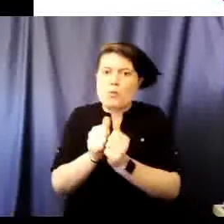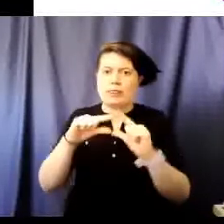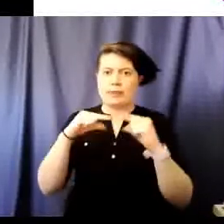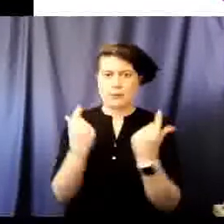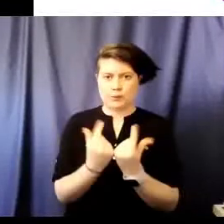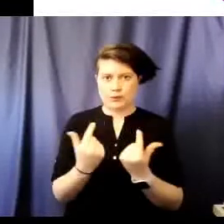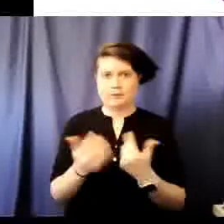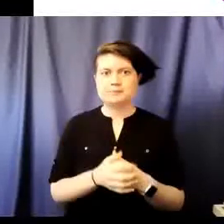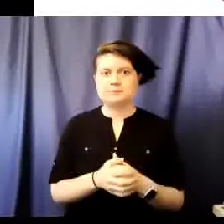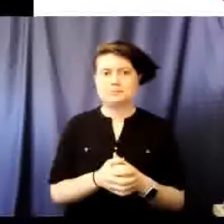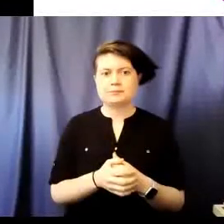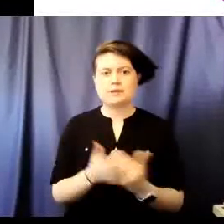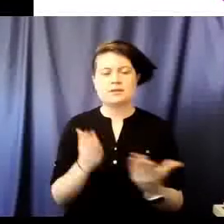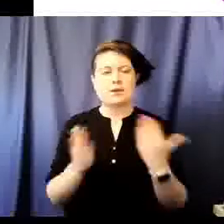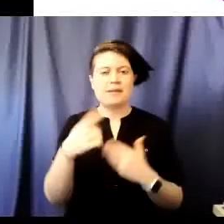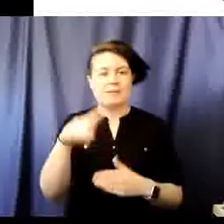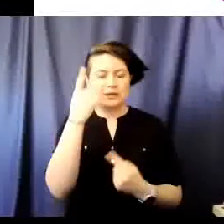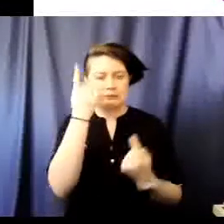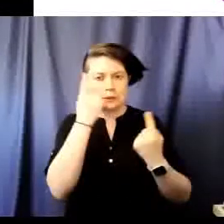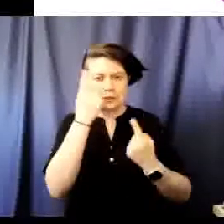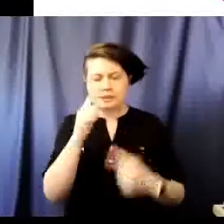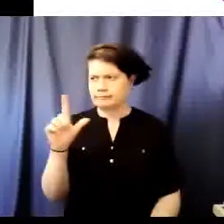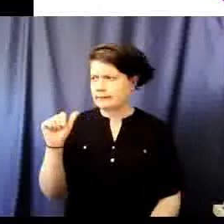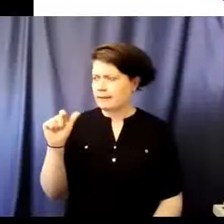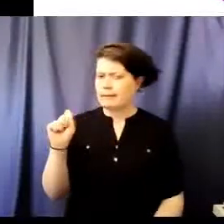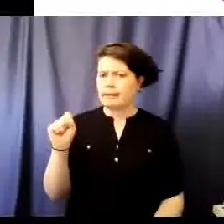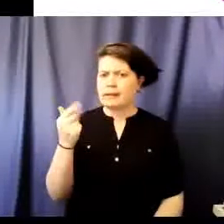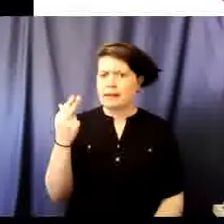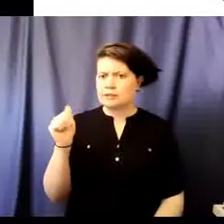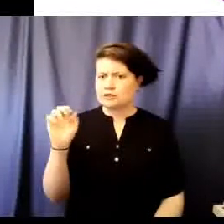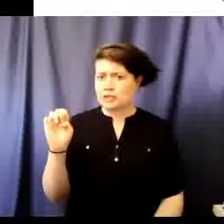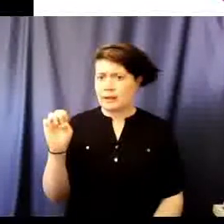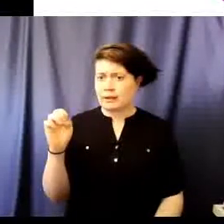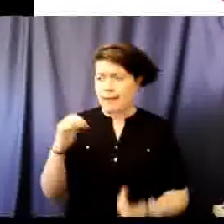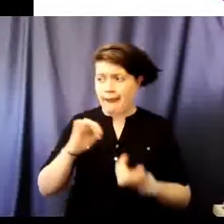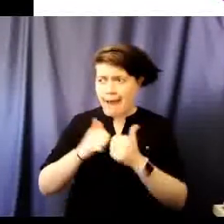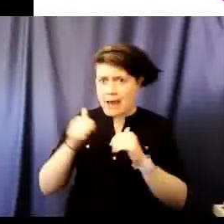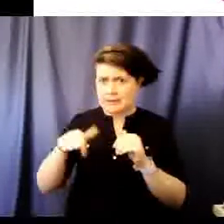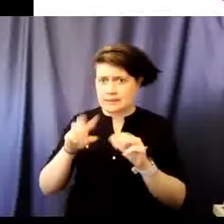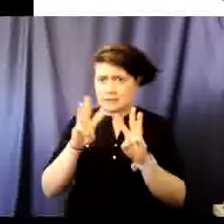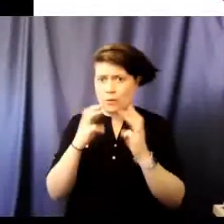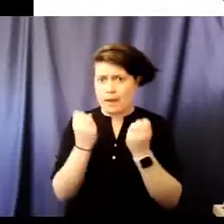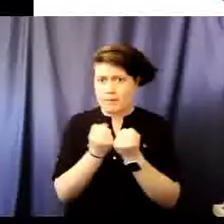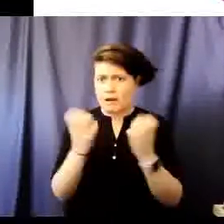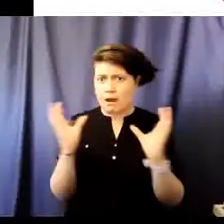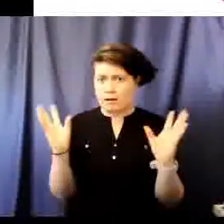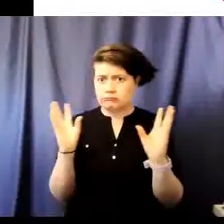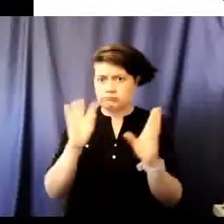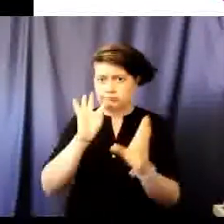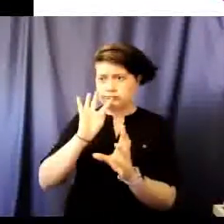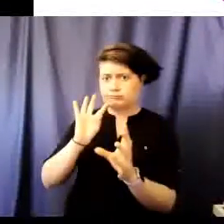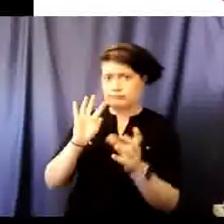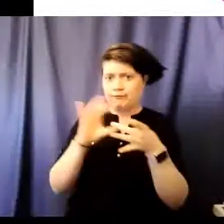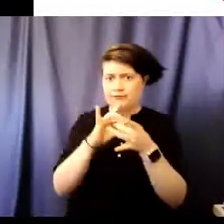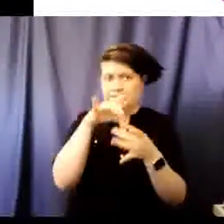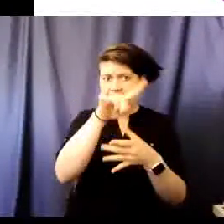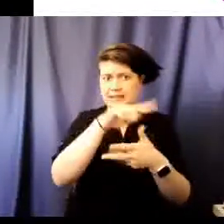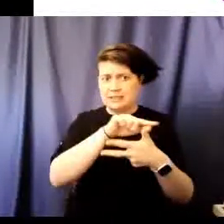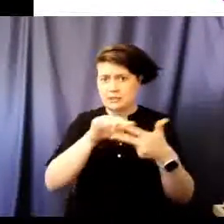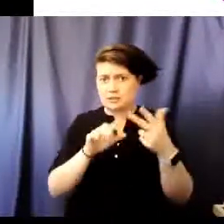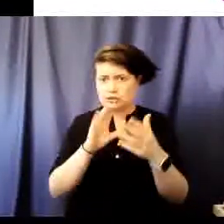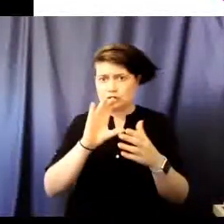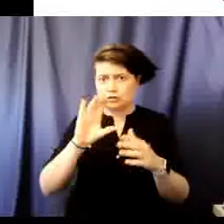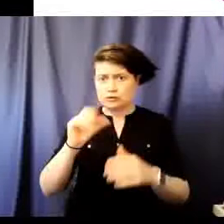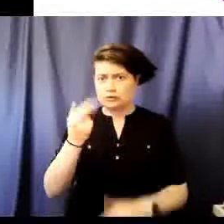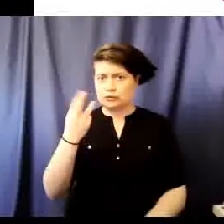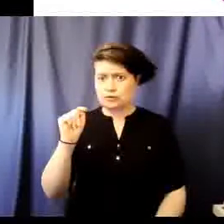So you might be wondering, Lachey, where does this webinar fit into this chart? And in reality, it doesn't.